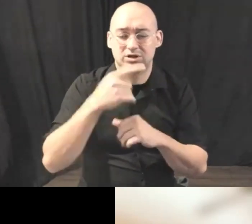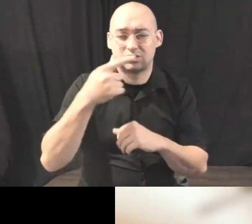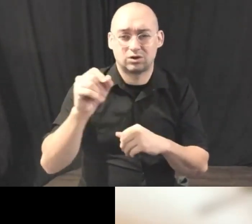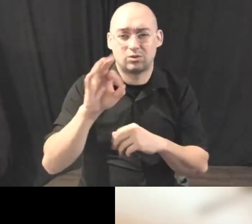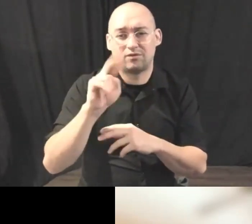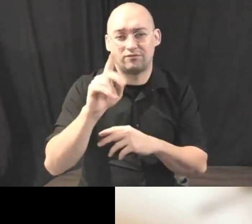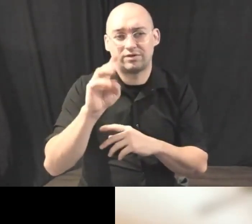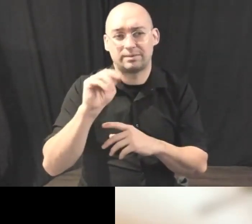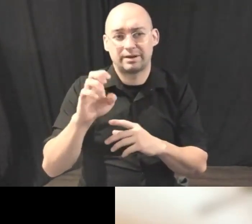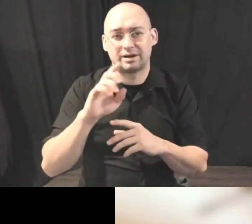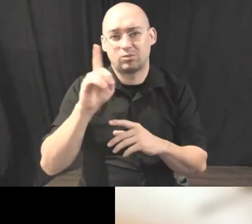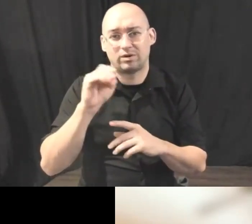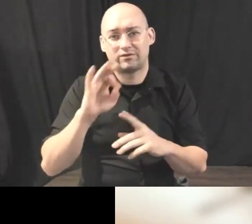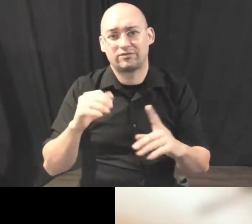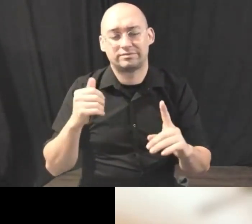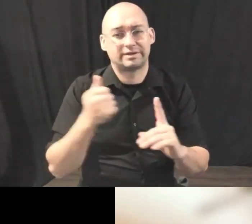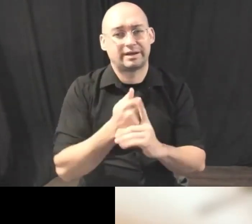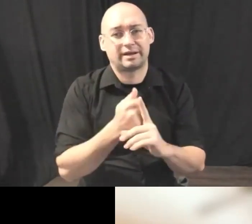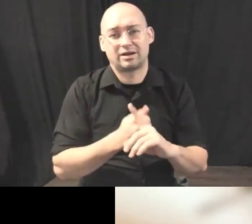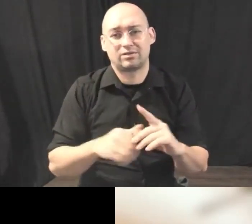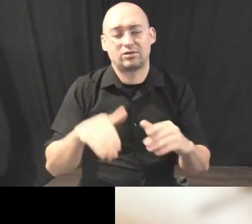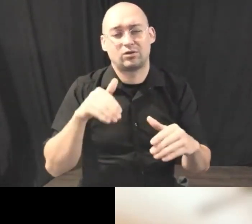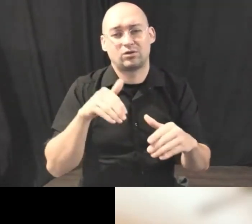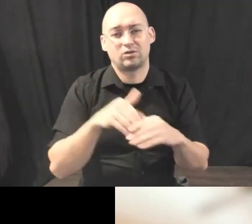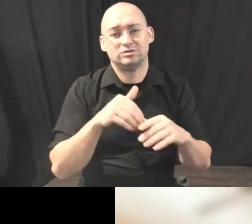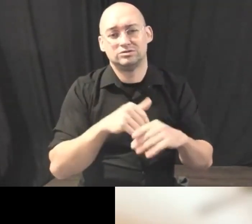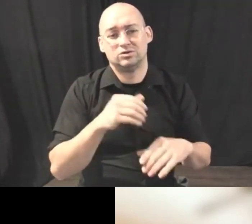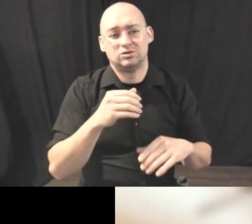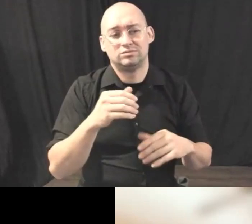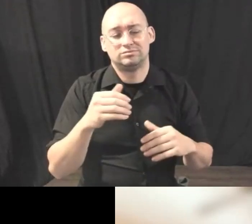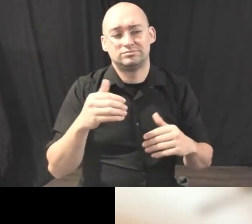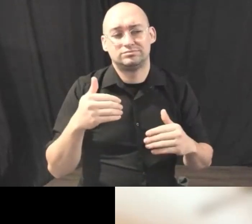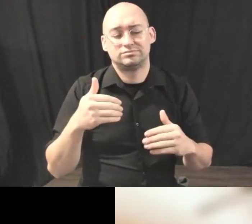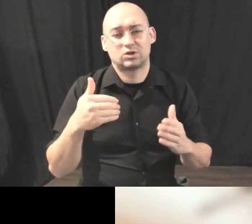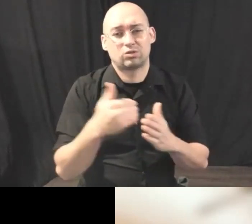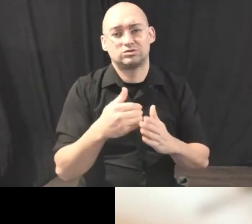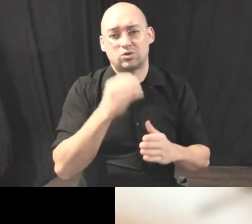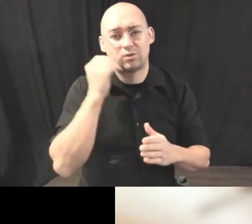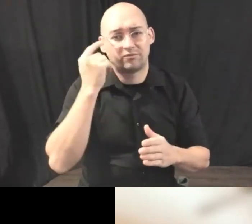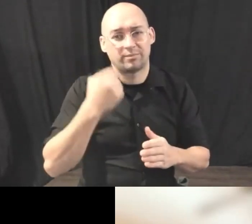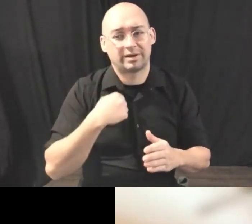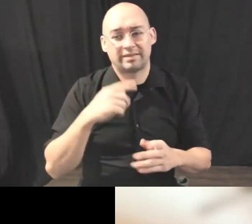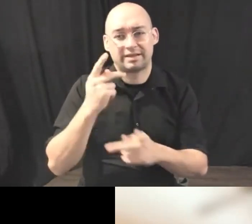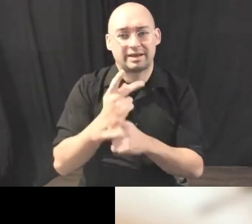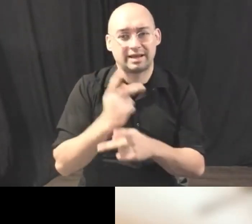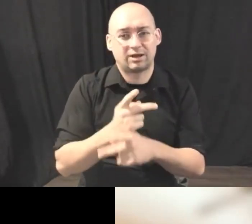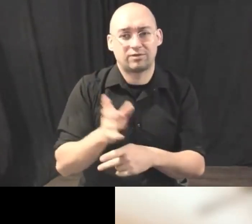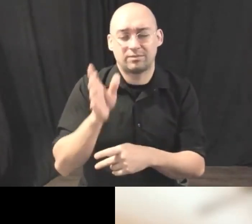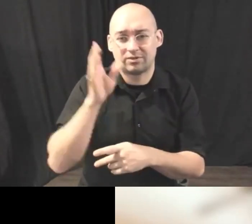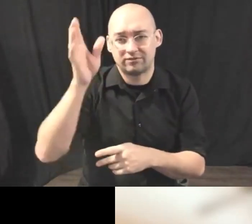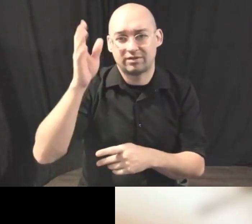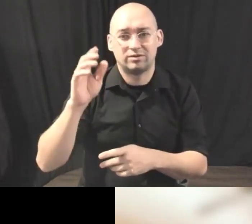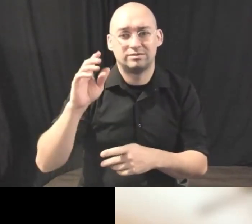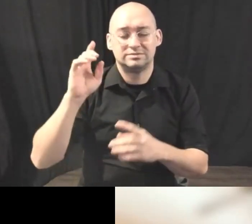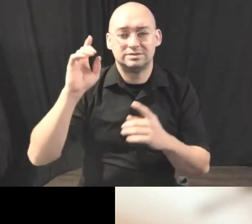the ones that have sort of hit closest to home for me are the people that were taking care of their parent that had dementia and